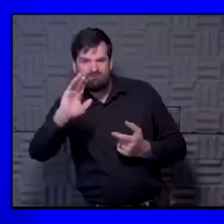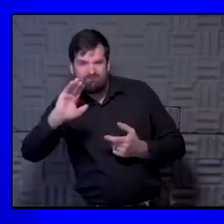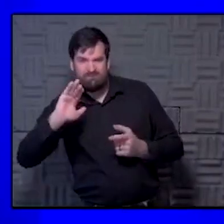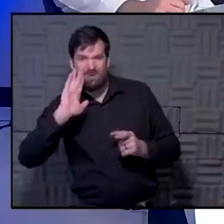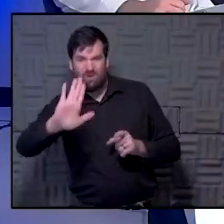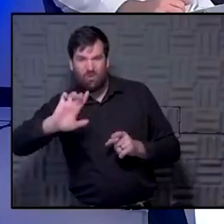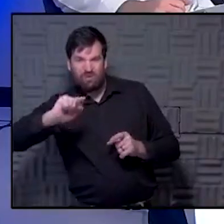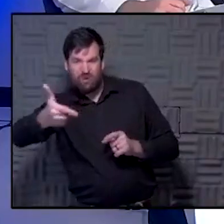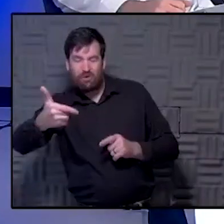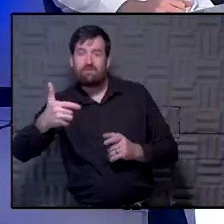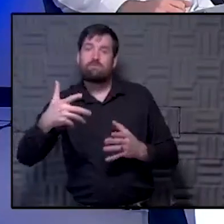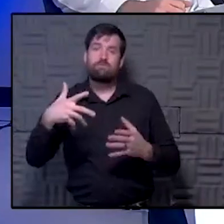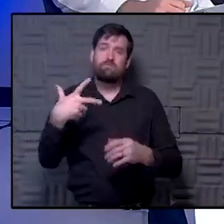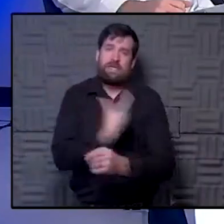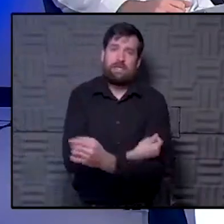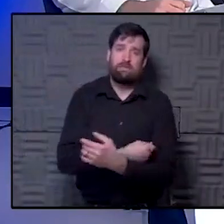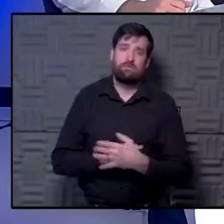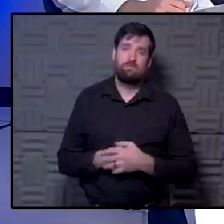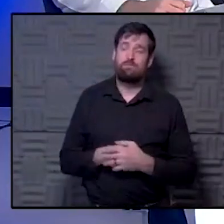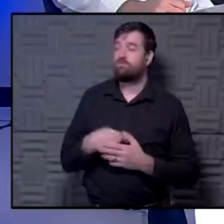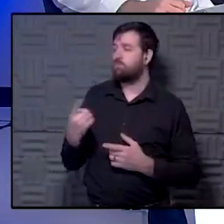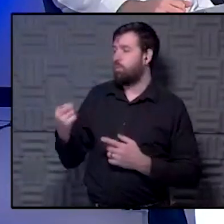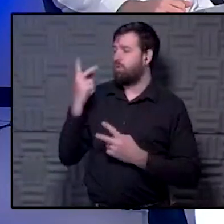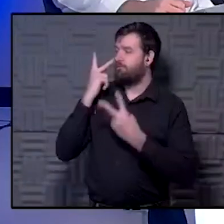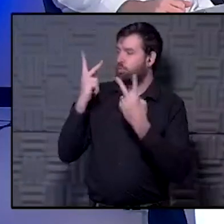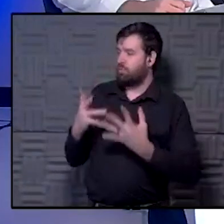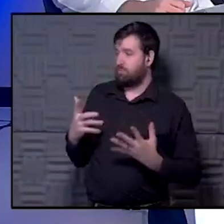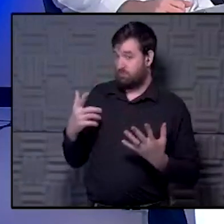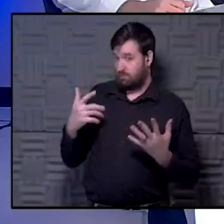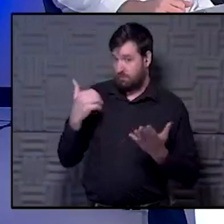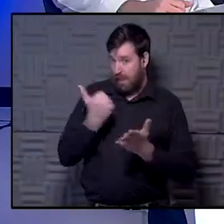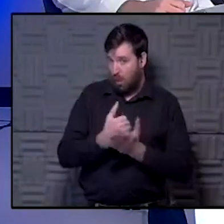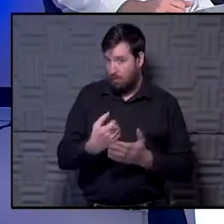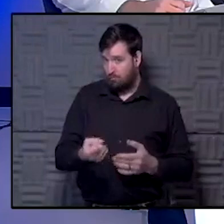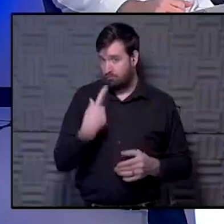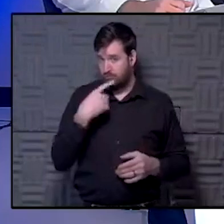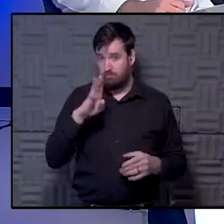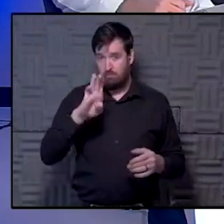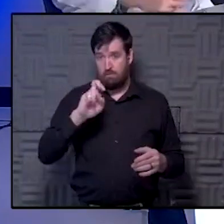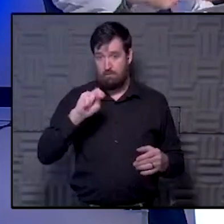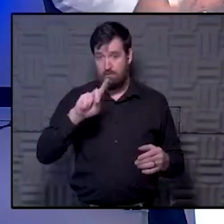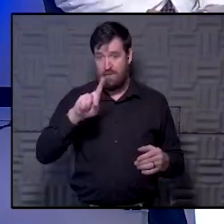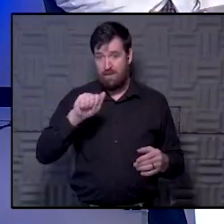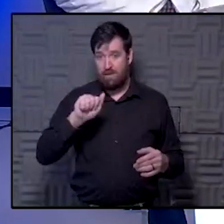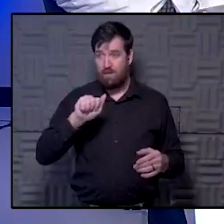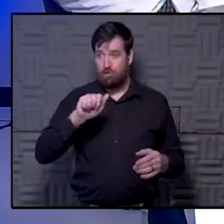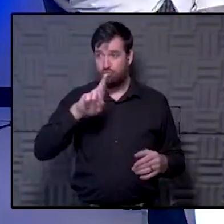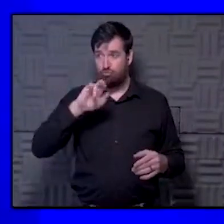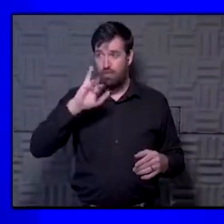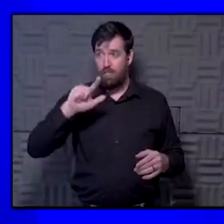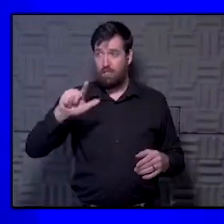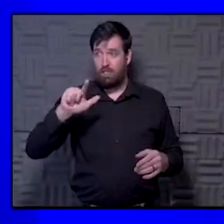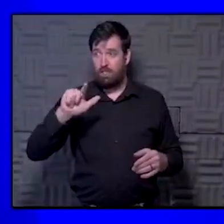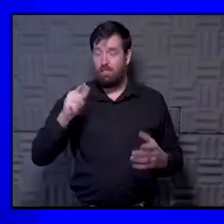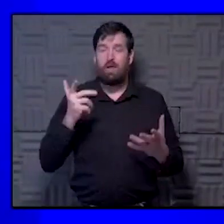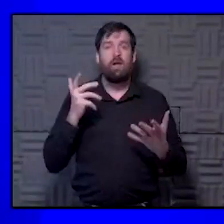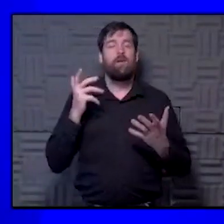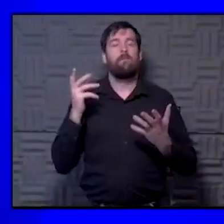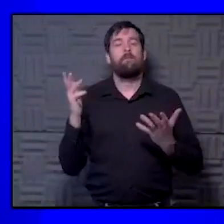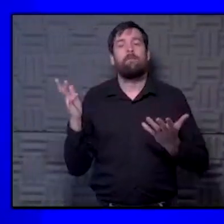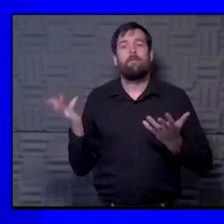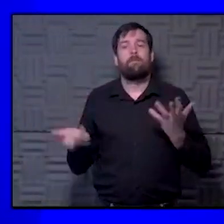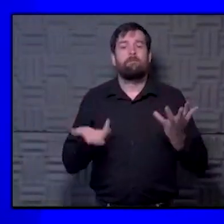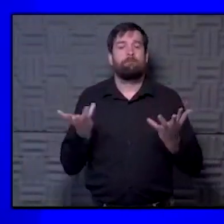take it. we have one viewer that asked, does it help if I take Benadryl if I'm worried about that? Yeah,